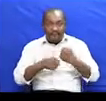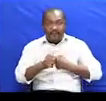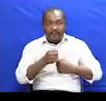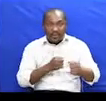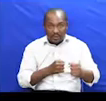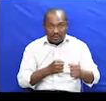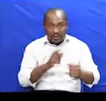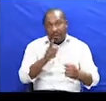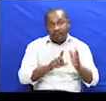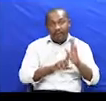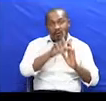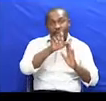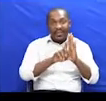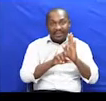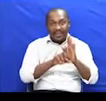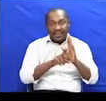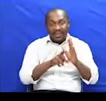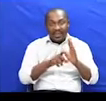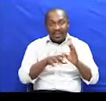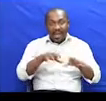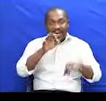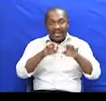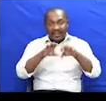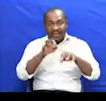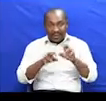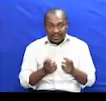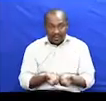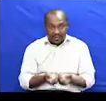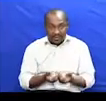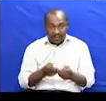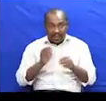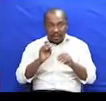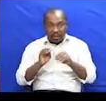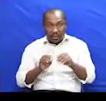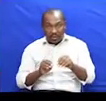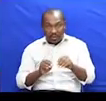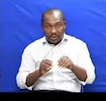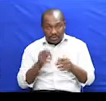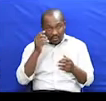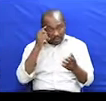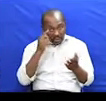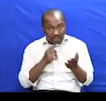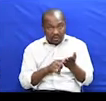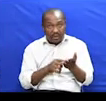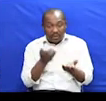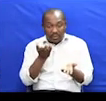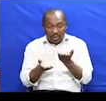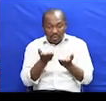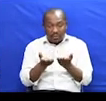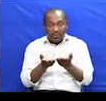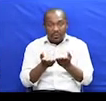volumetric analysis in different aspects? We are using volumetric analysis to determine